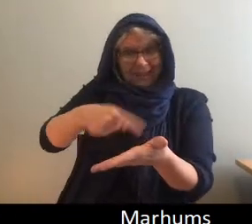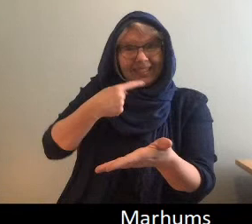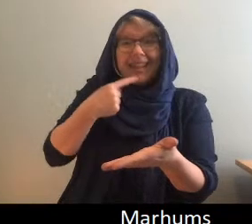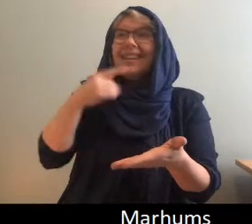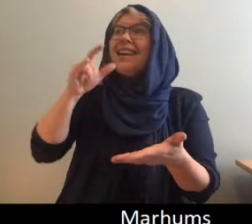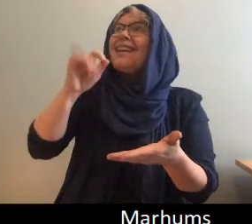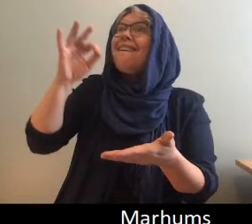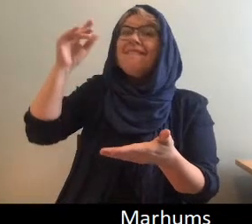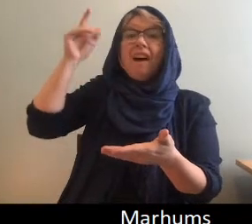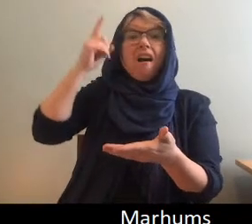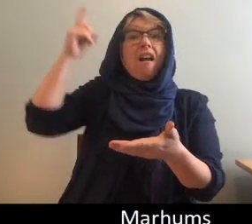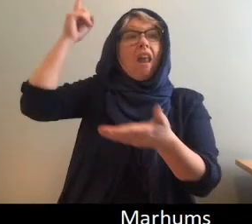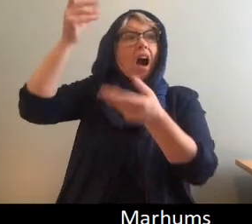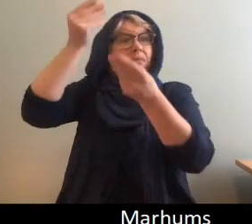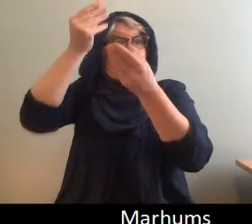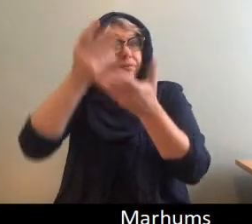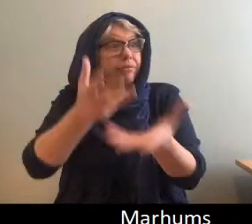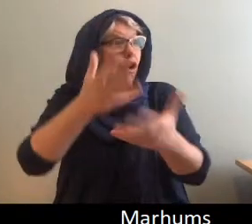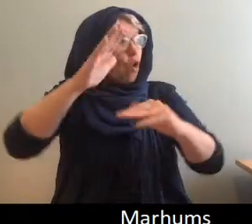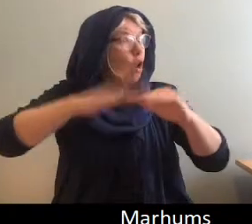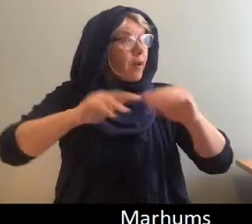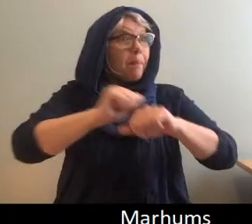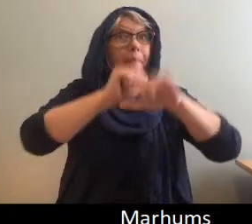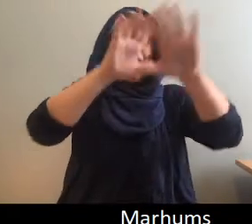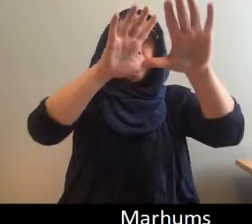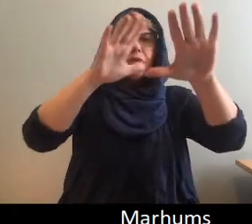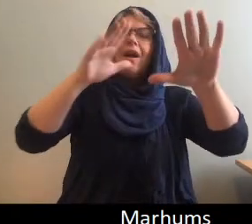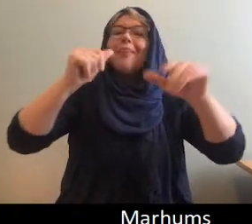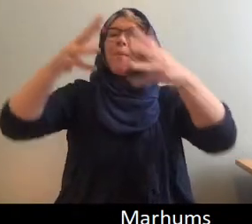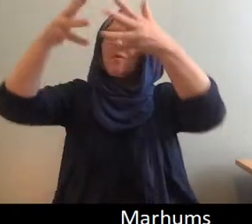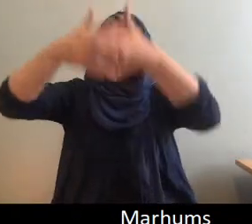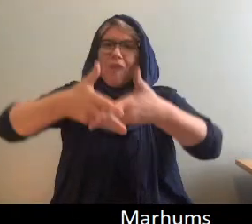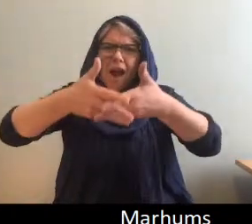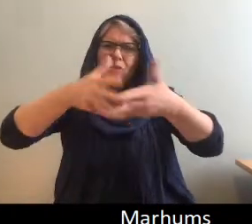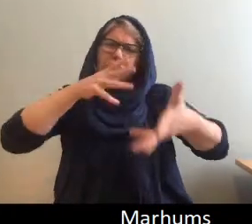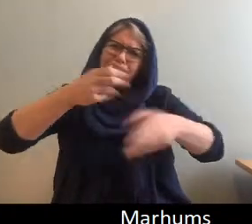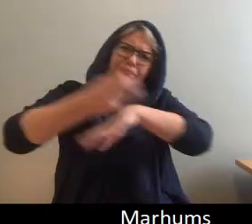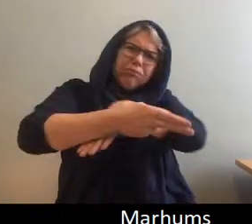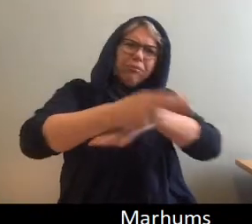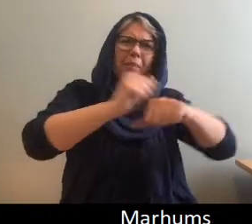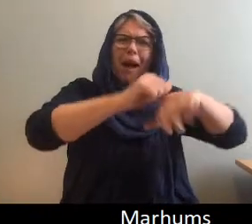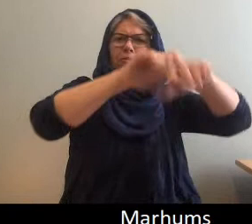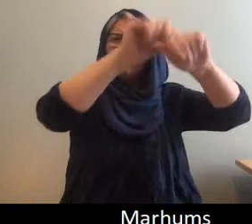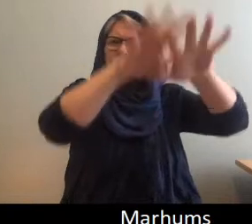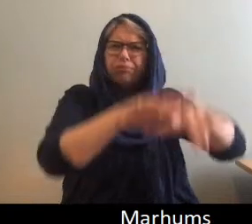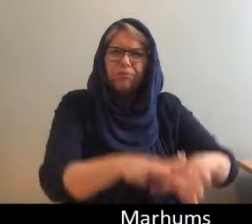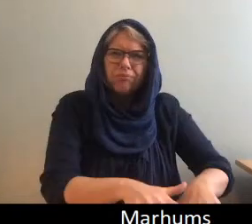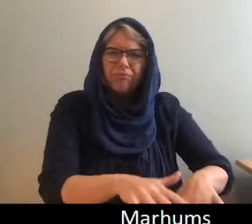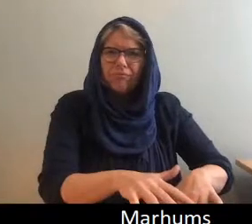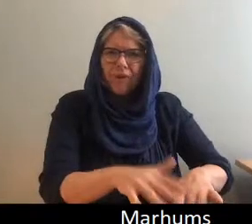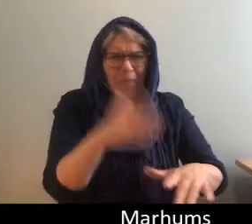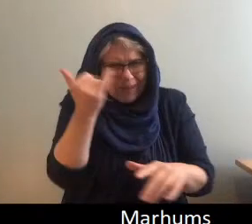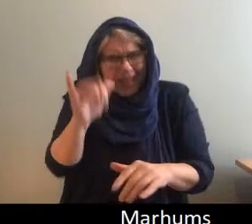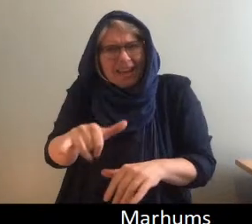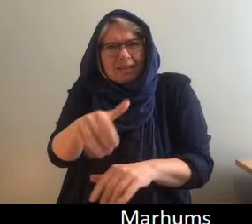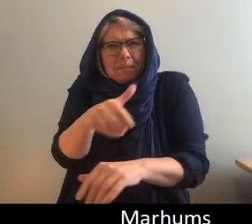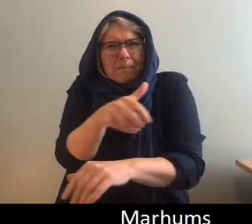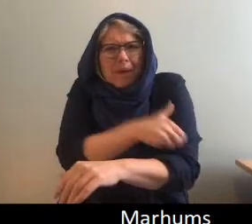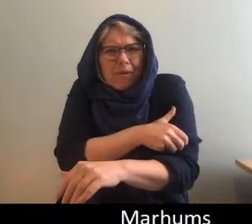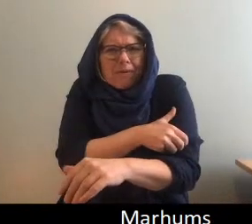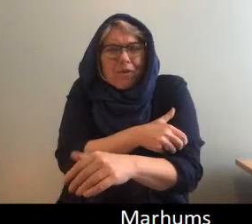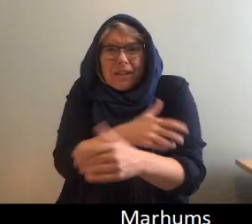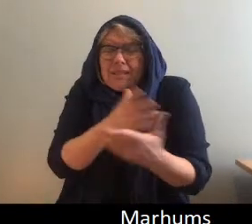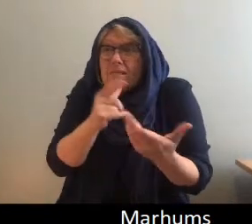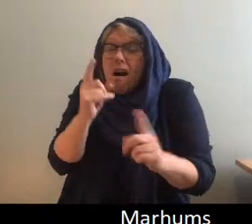The question arises, and I'll inshallah end with this point, which will take a couple of minutes. The question arises that when we look at the books of